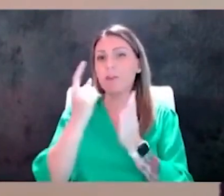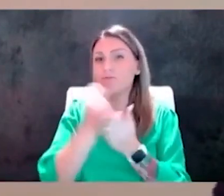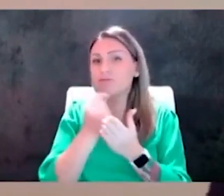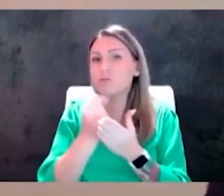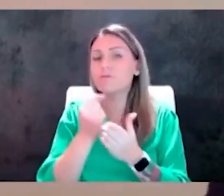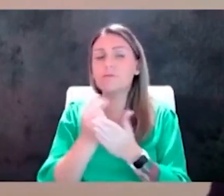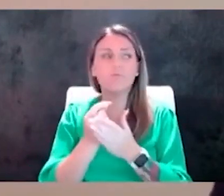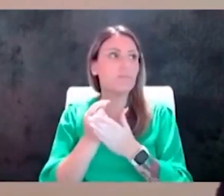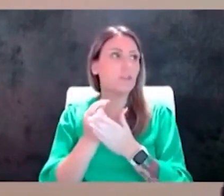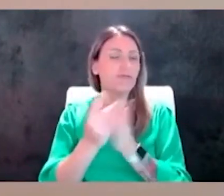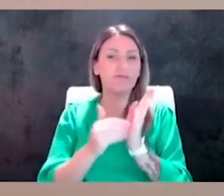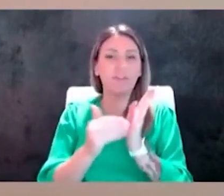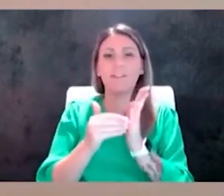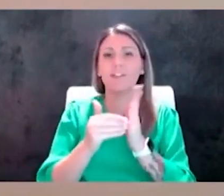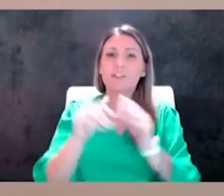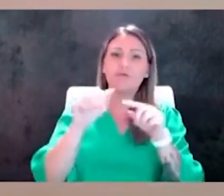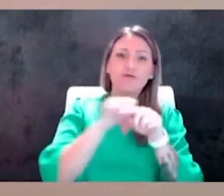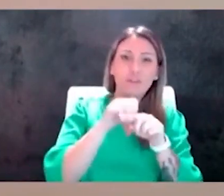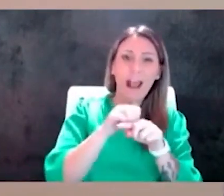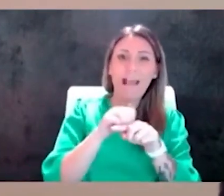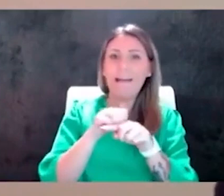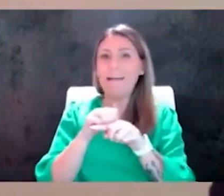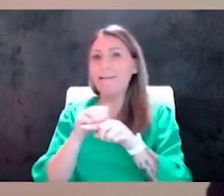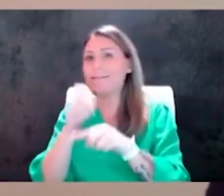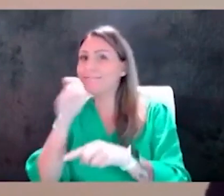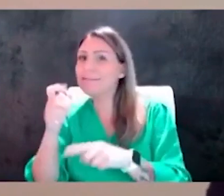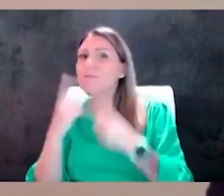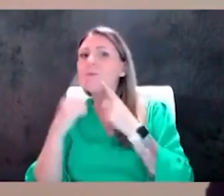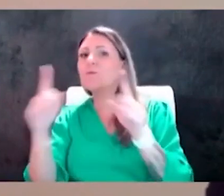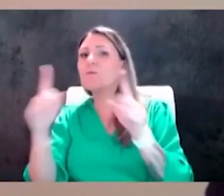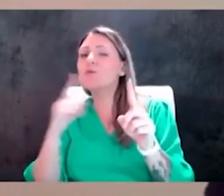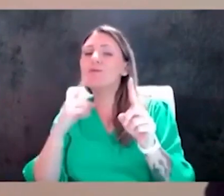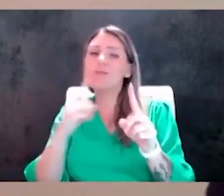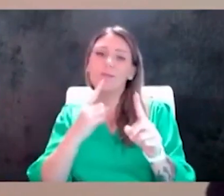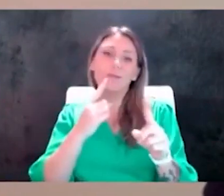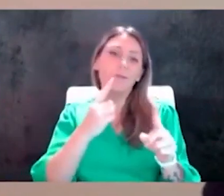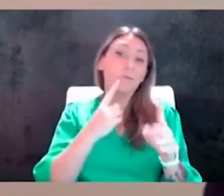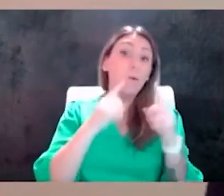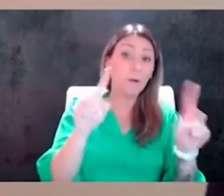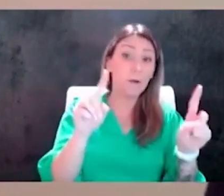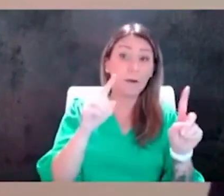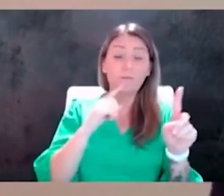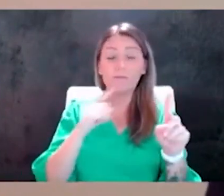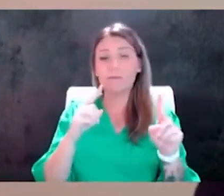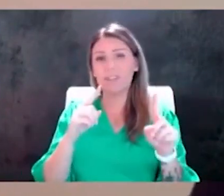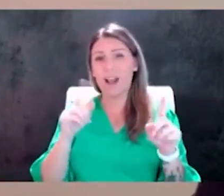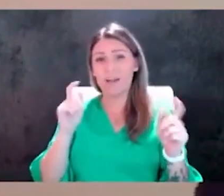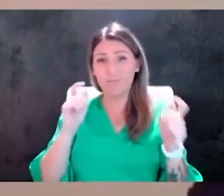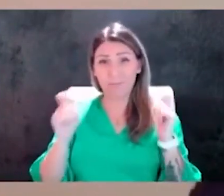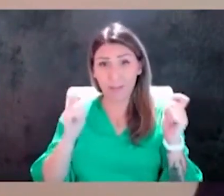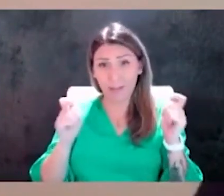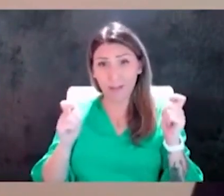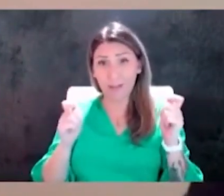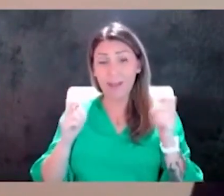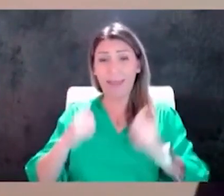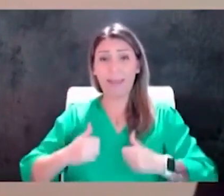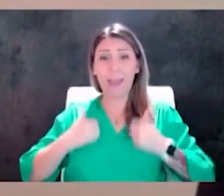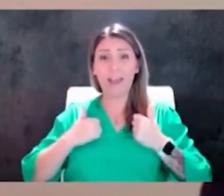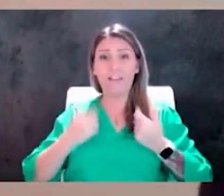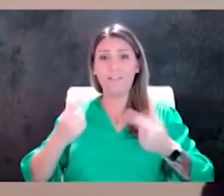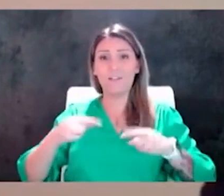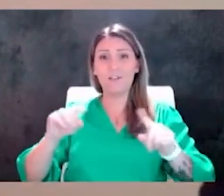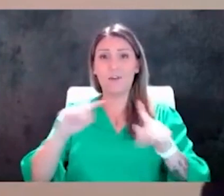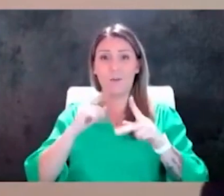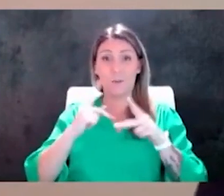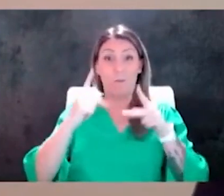what works, what doesn't, and lifestyle modifications that I did during the worst of